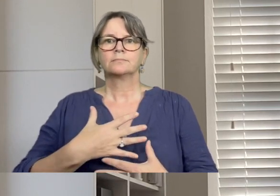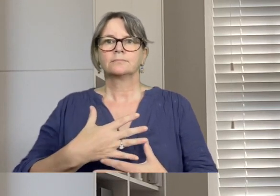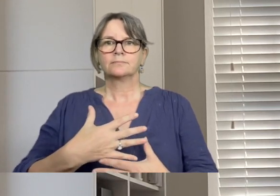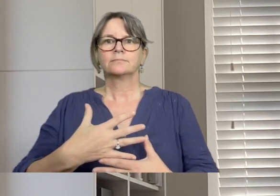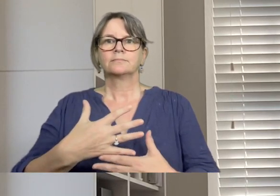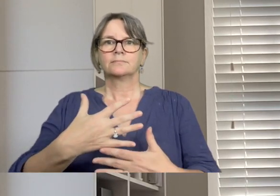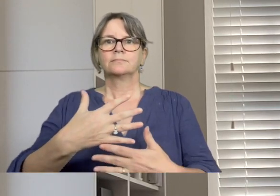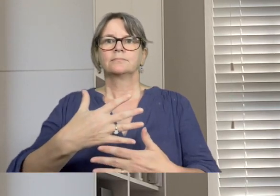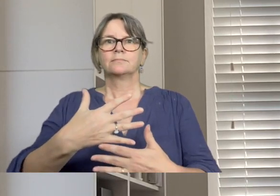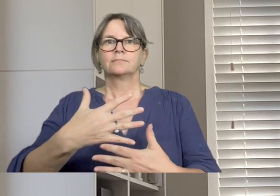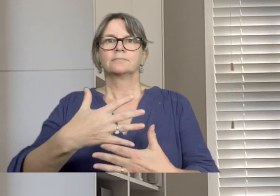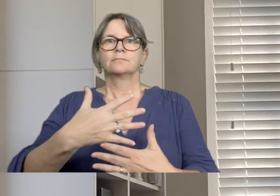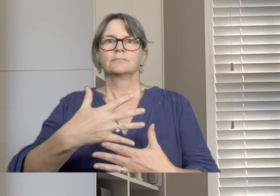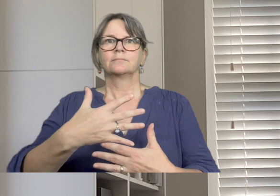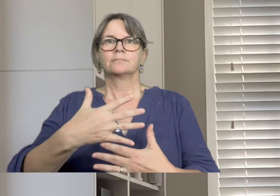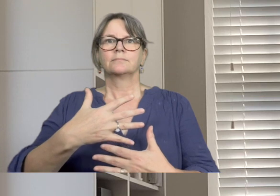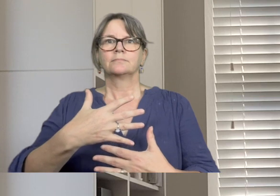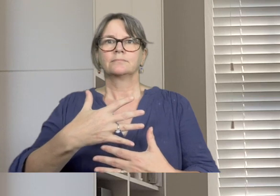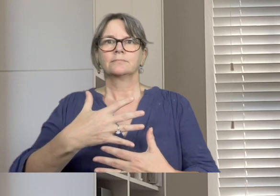And again.